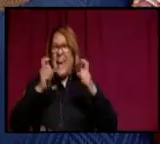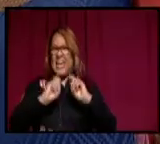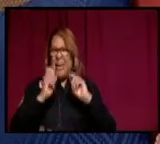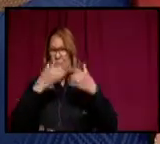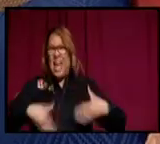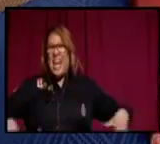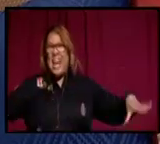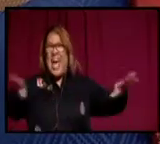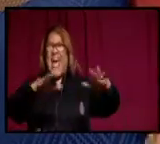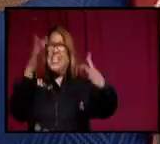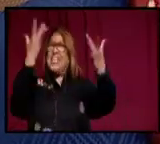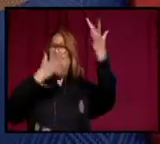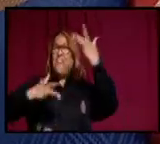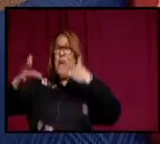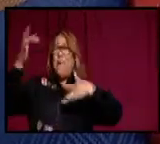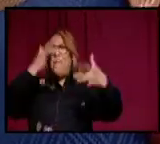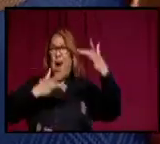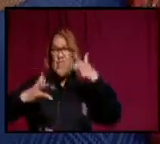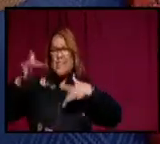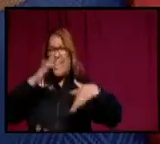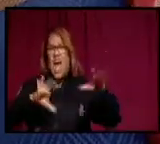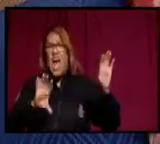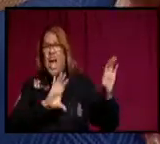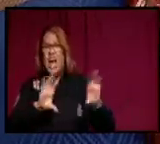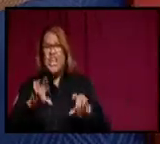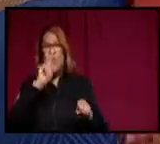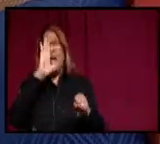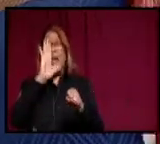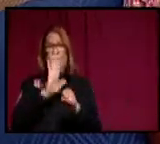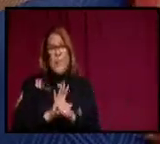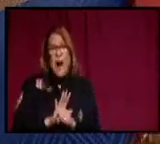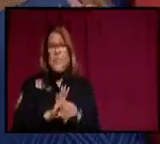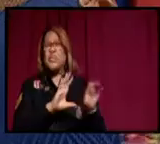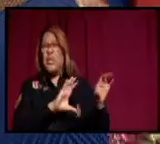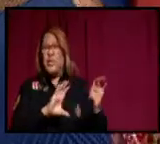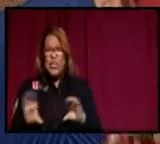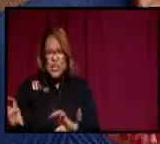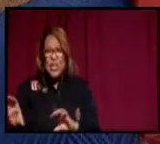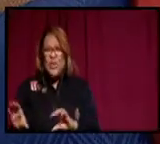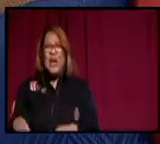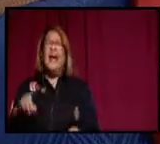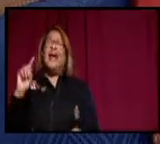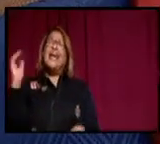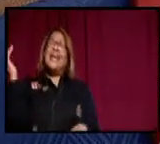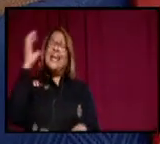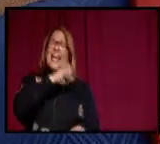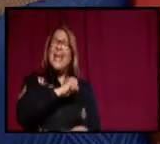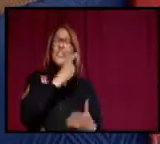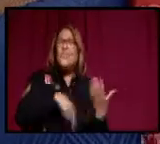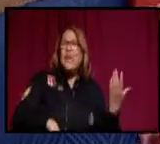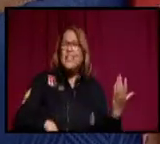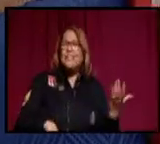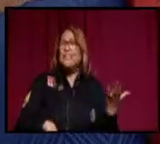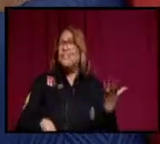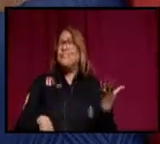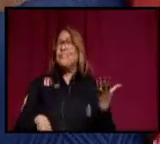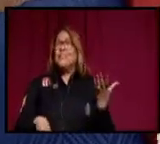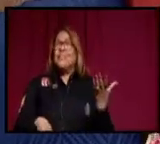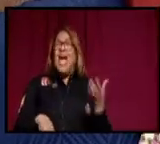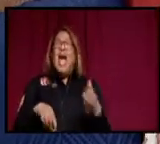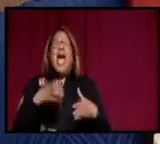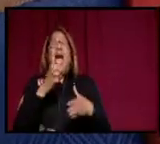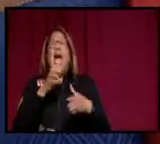give mercy. God is going to do what he promised that he would do. Guess what else he said in the book of Leviticus? He said